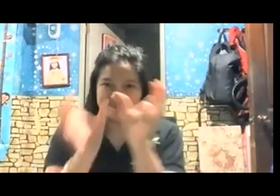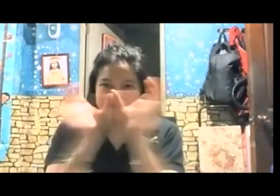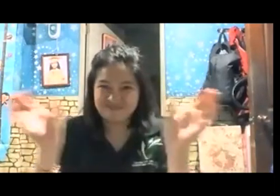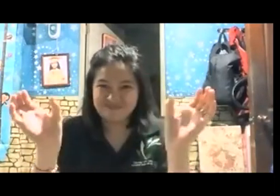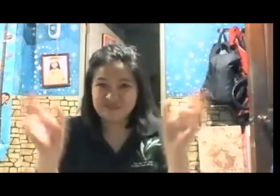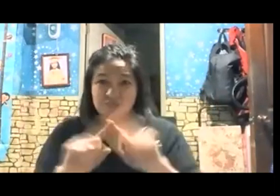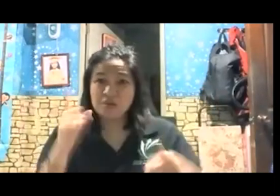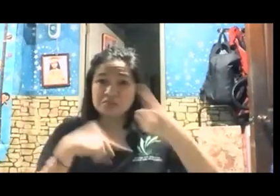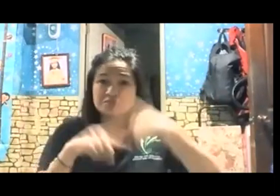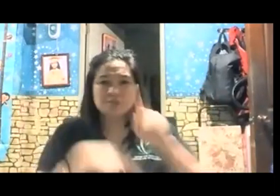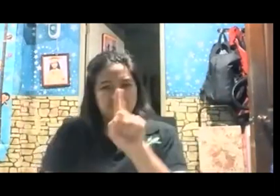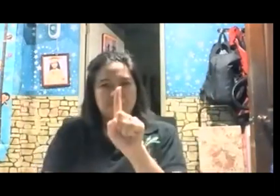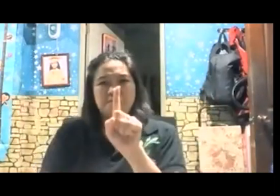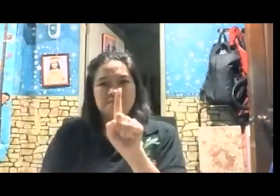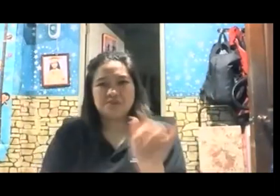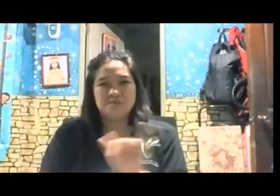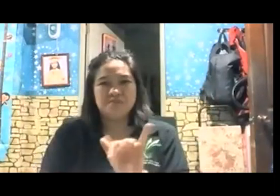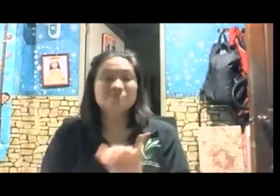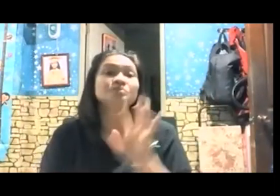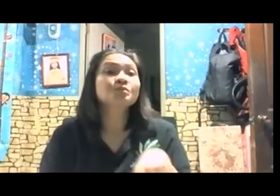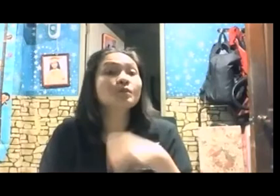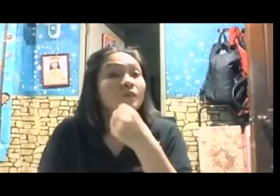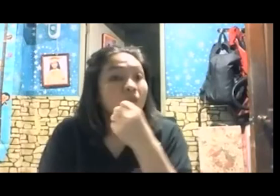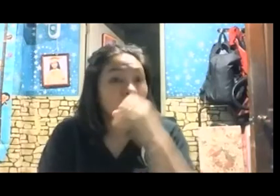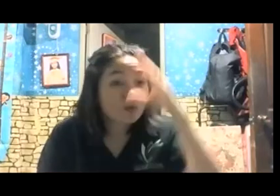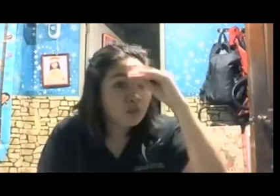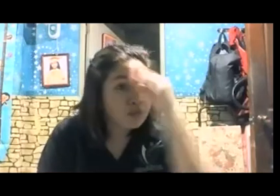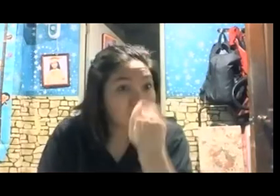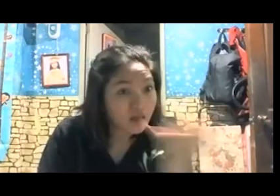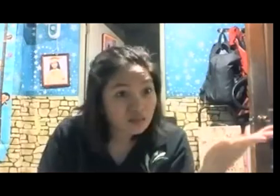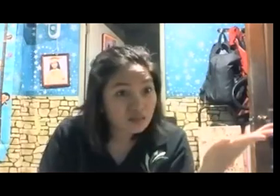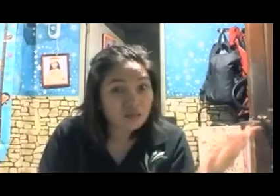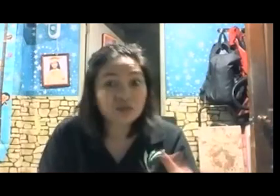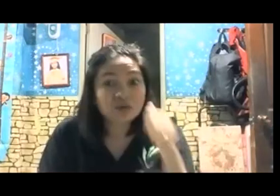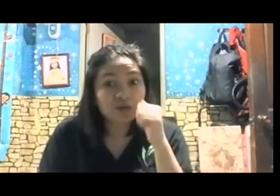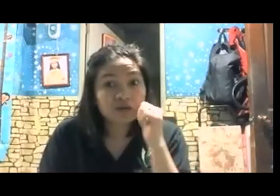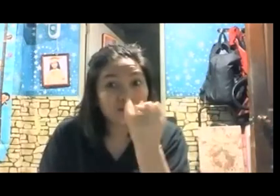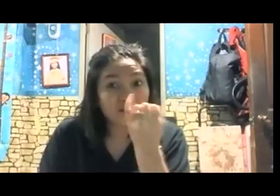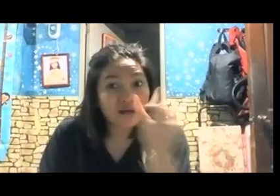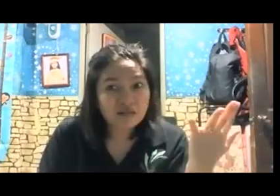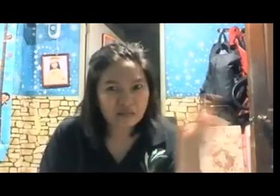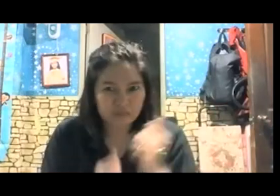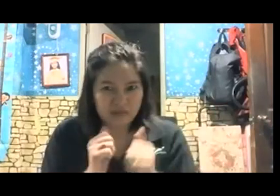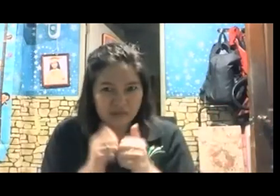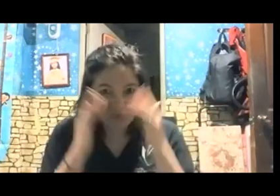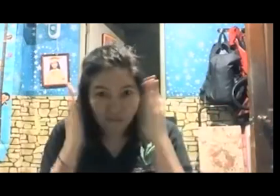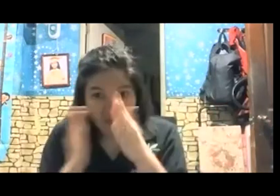But if we were to give it an English equivalent though, there's a verb present to it.